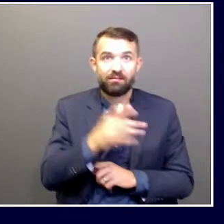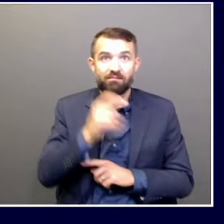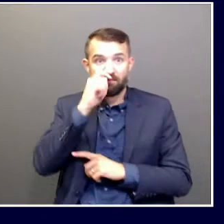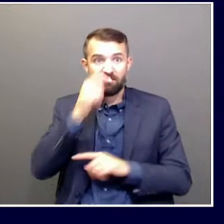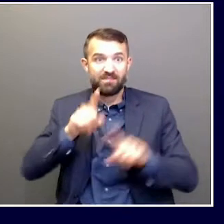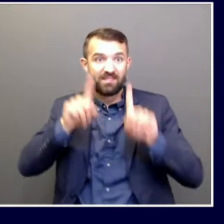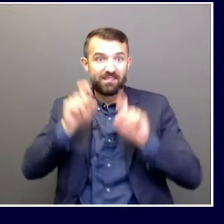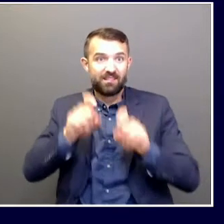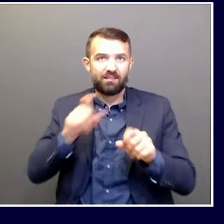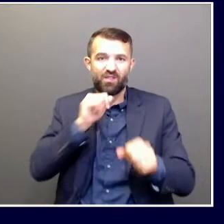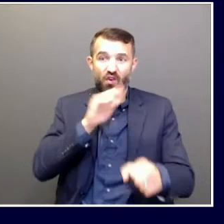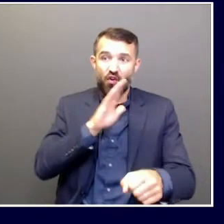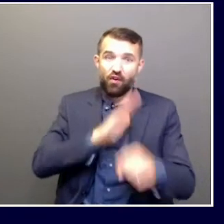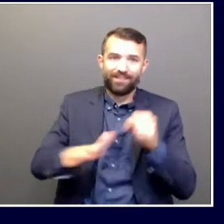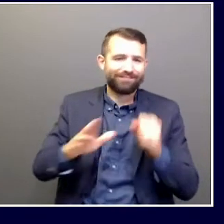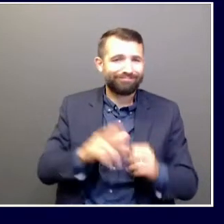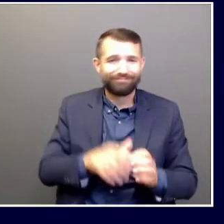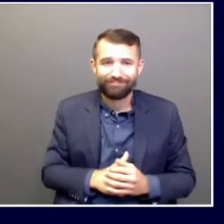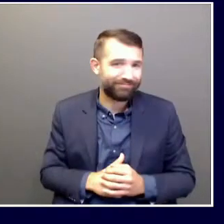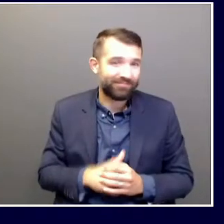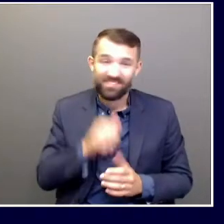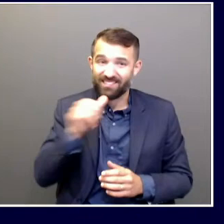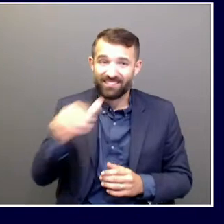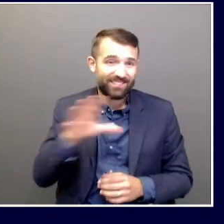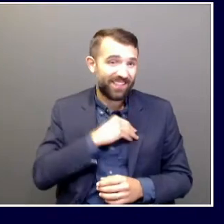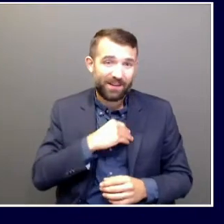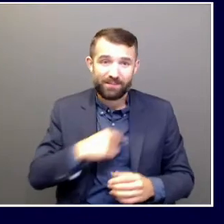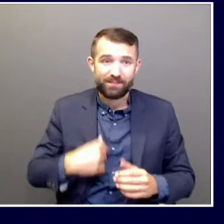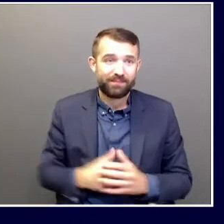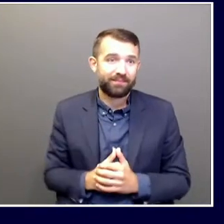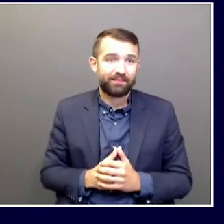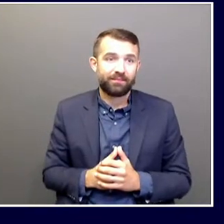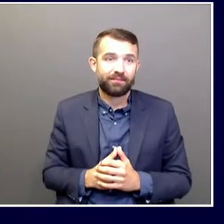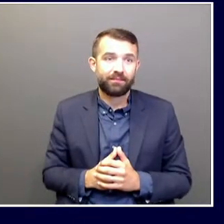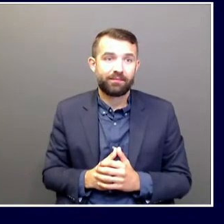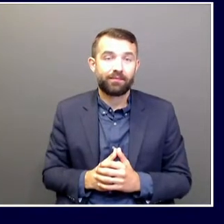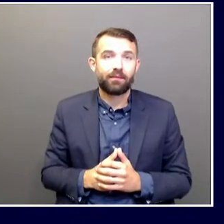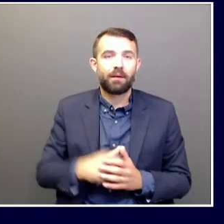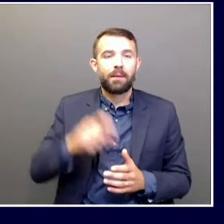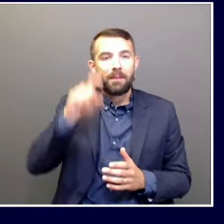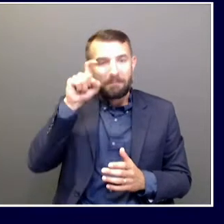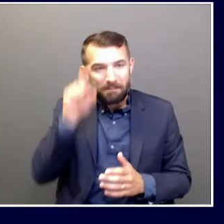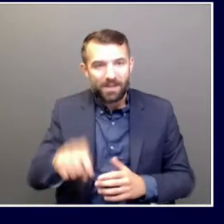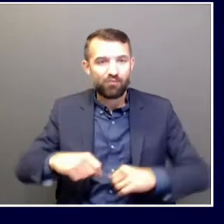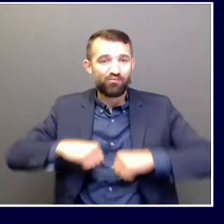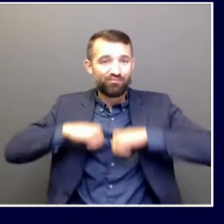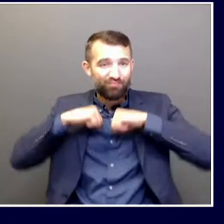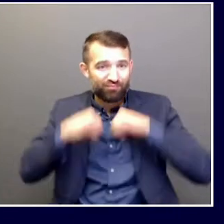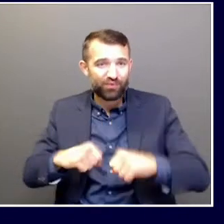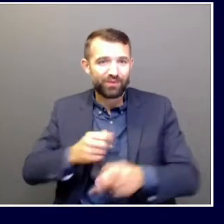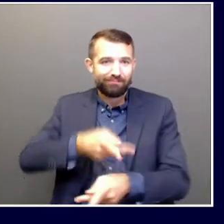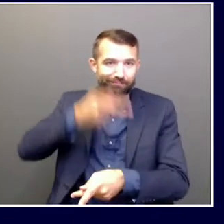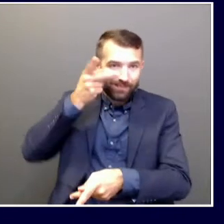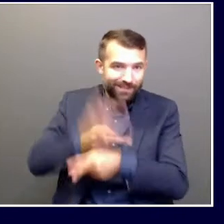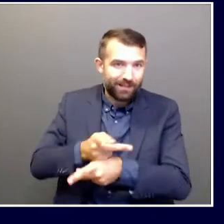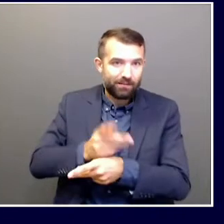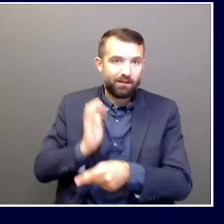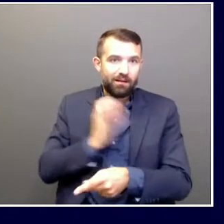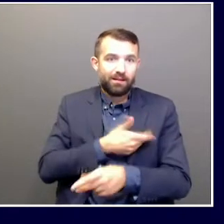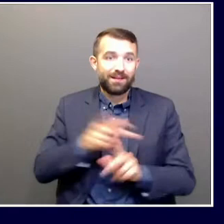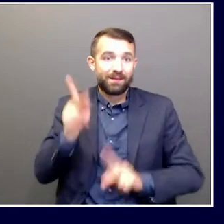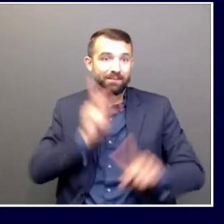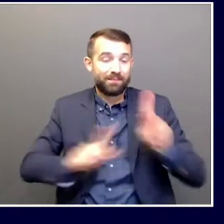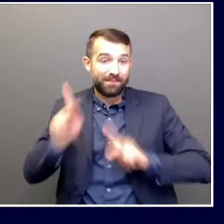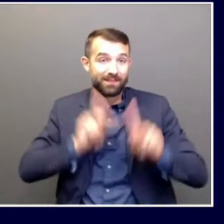of keeping patients, vulnerable people, safe as possible. Can I just ask you to expand as to